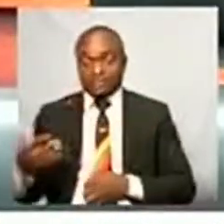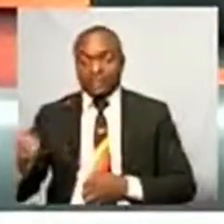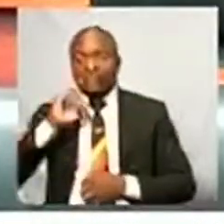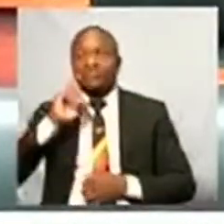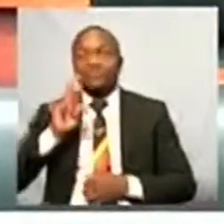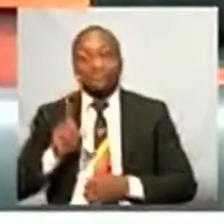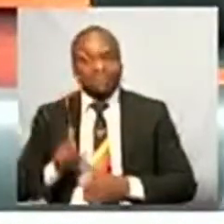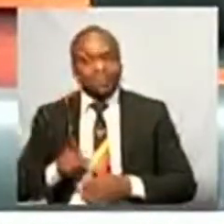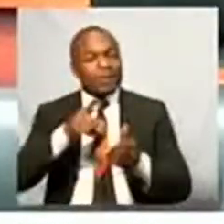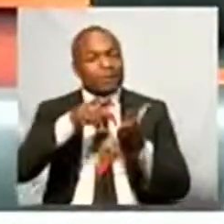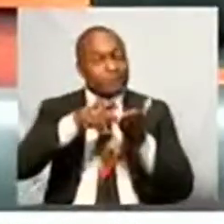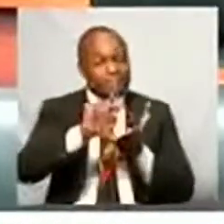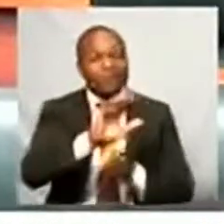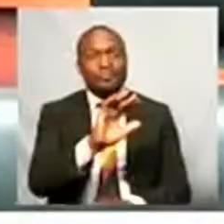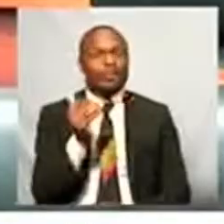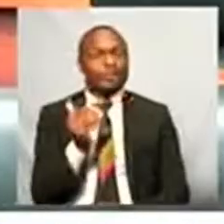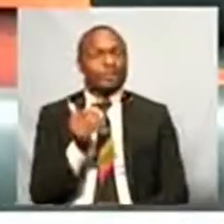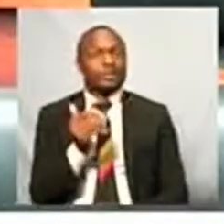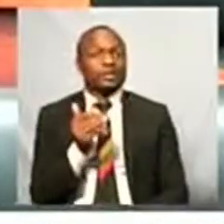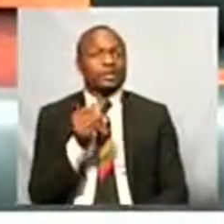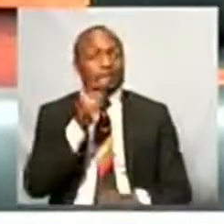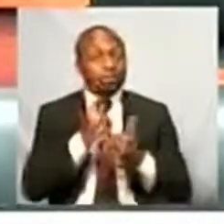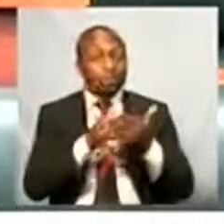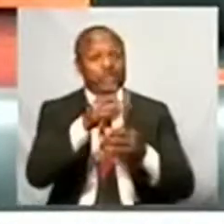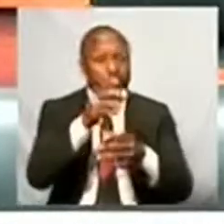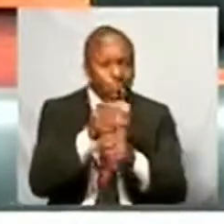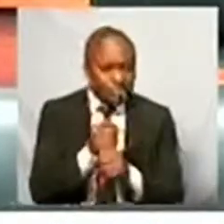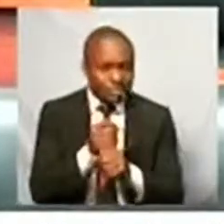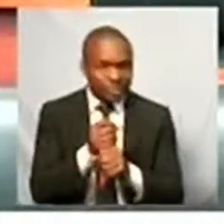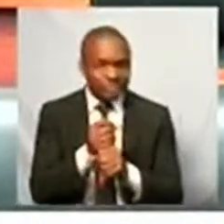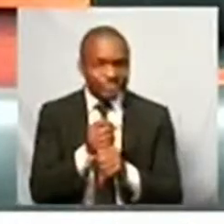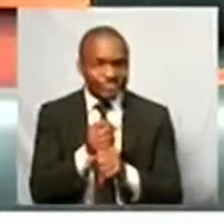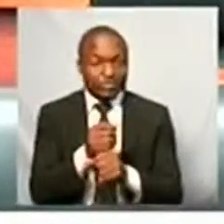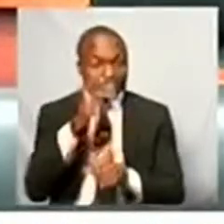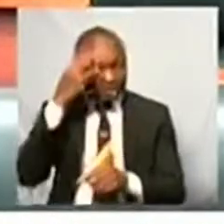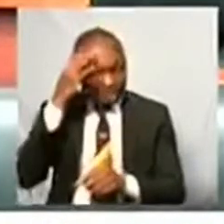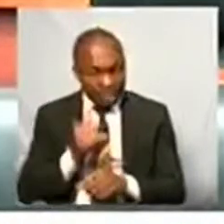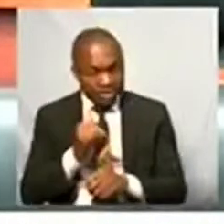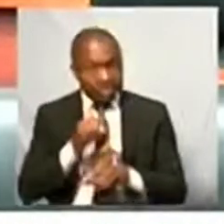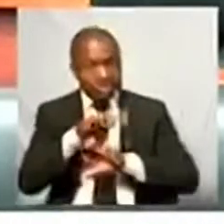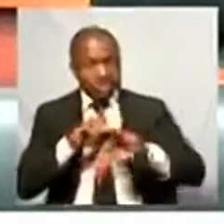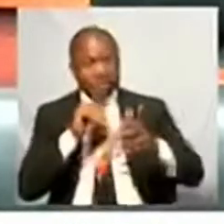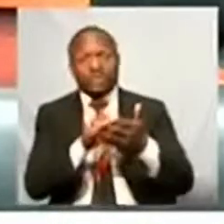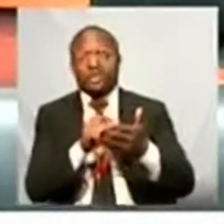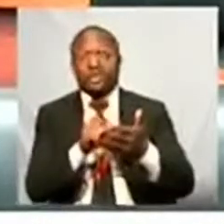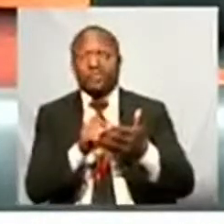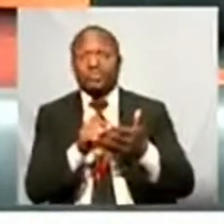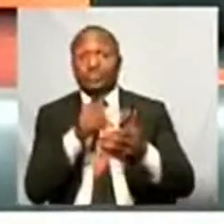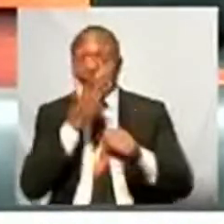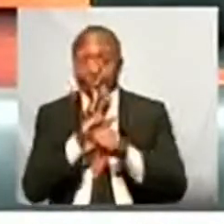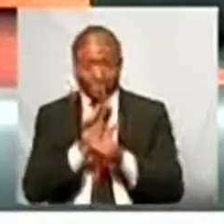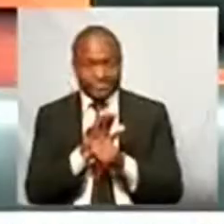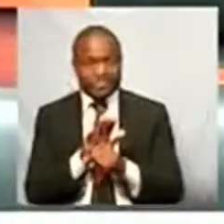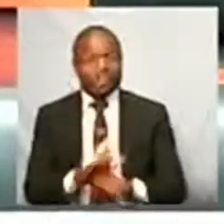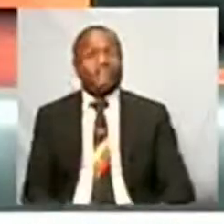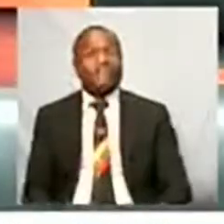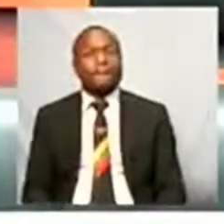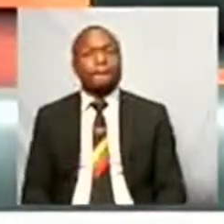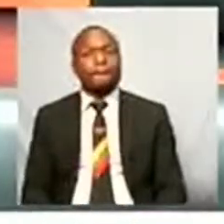be able to pay back, Mr. Speaker, whatever you received. Because, Mr. Speaker, that's why we call these guarantees. Mr. Speaker,